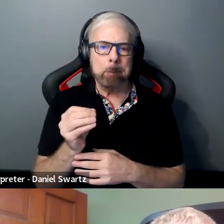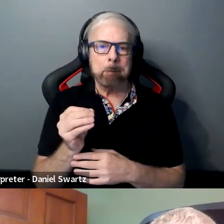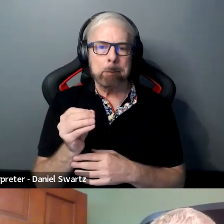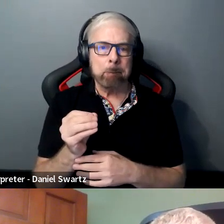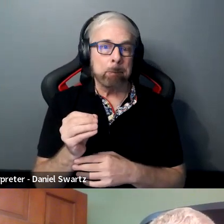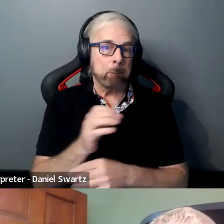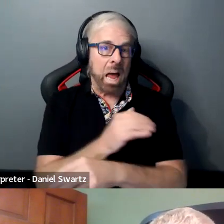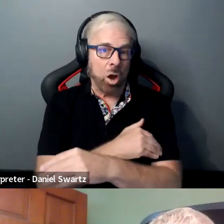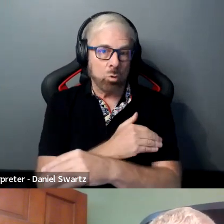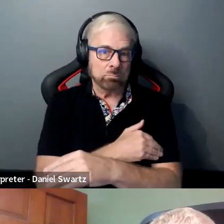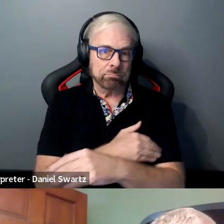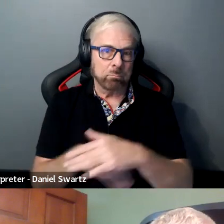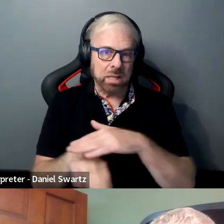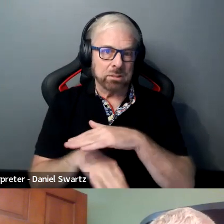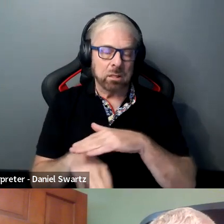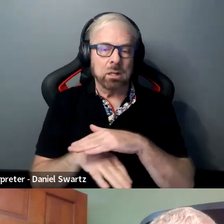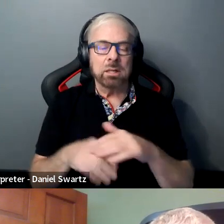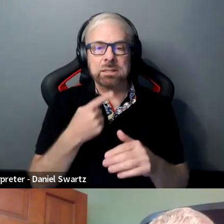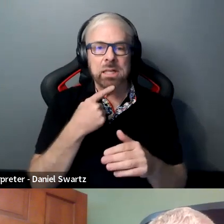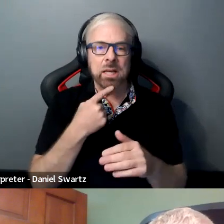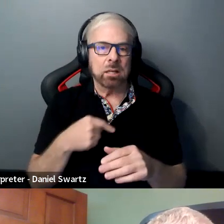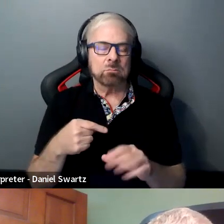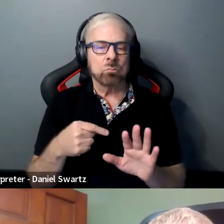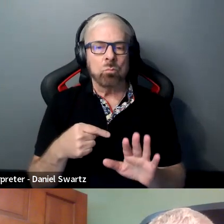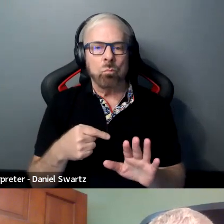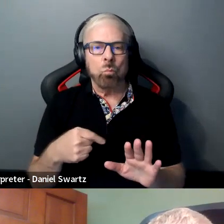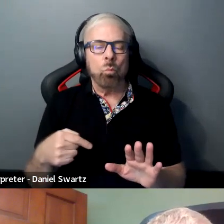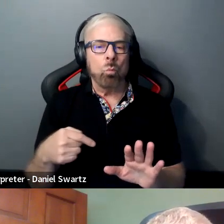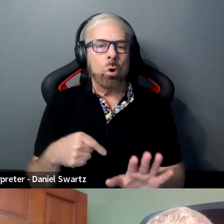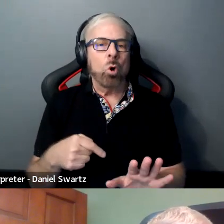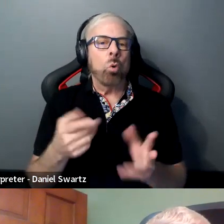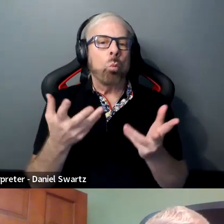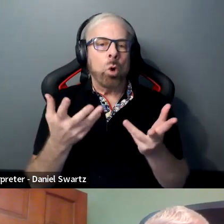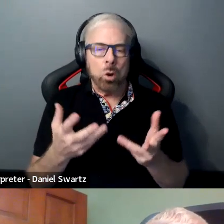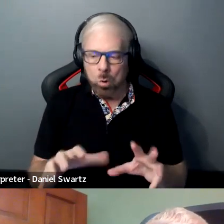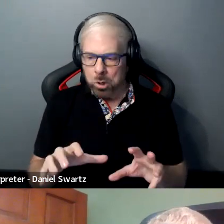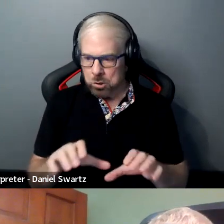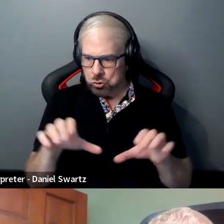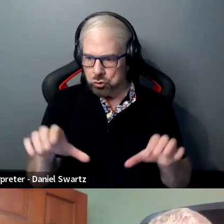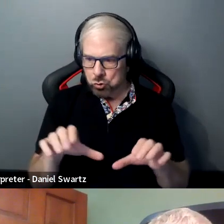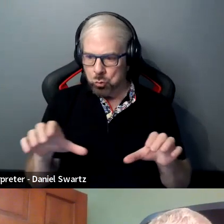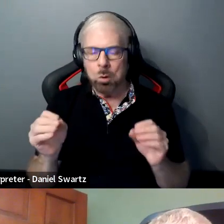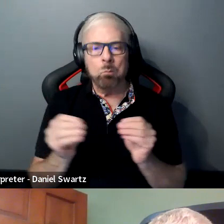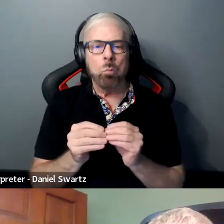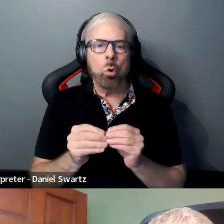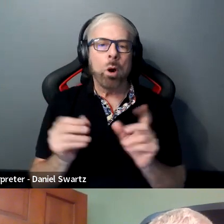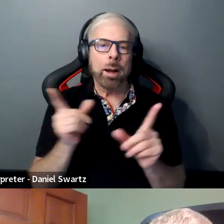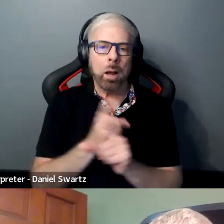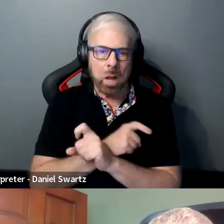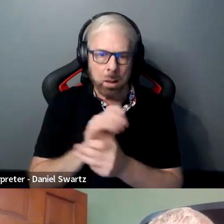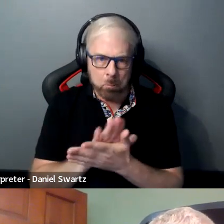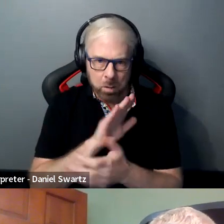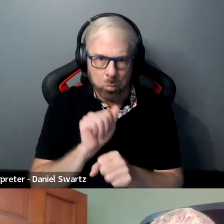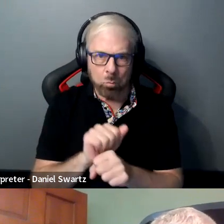power, essentially, to say, you know, we don't want to do more complex